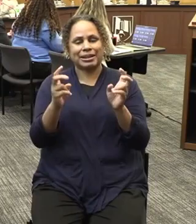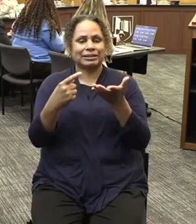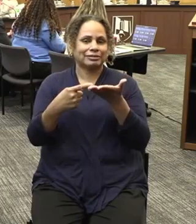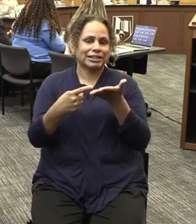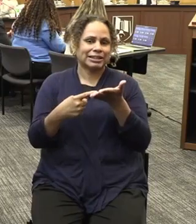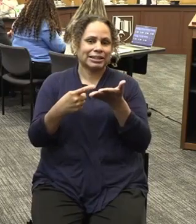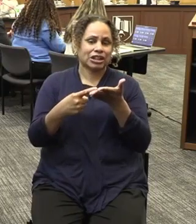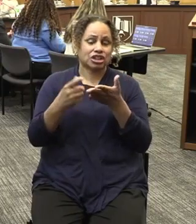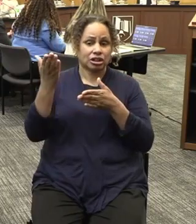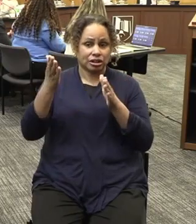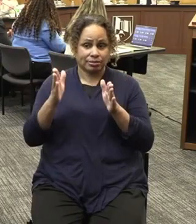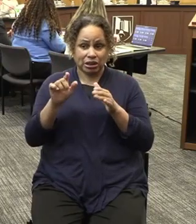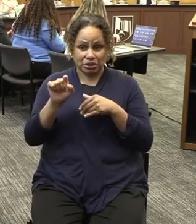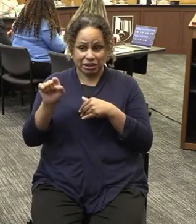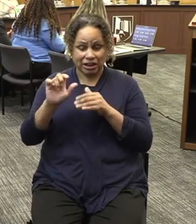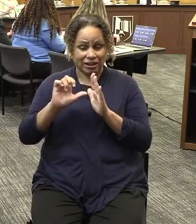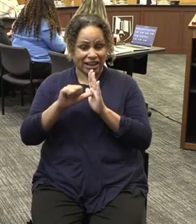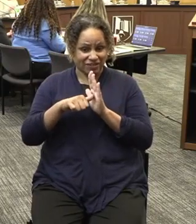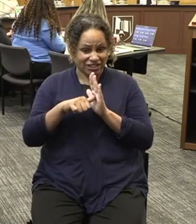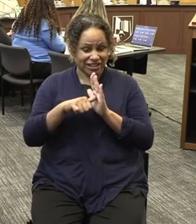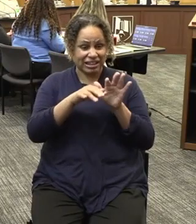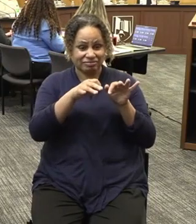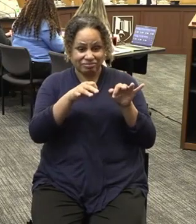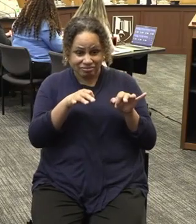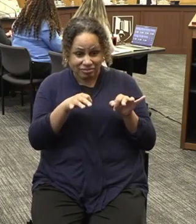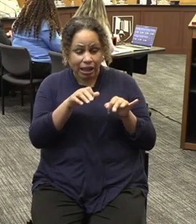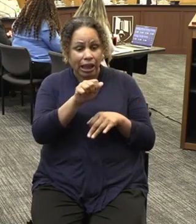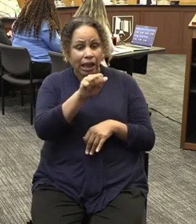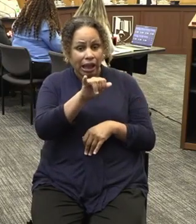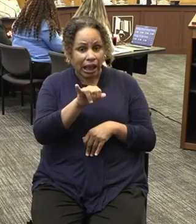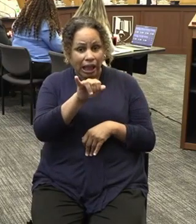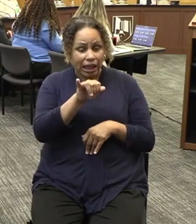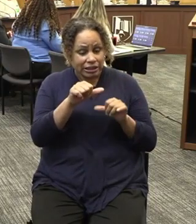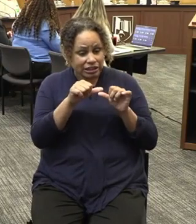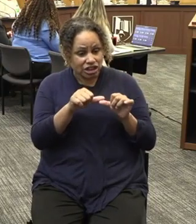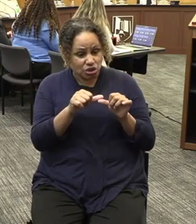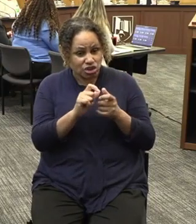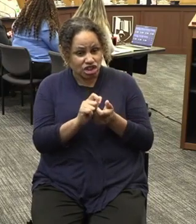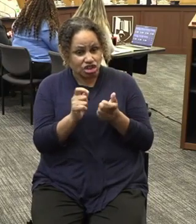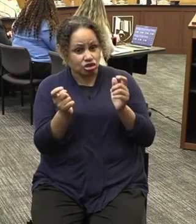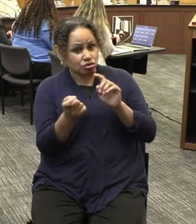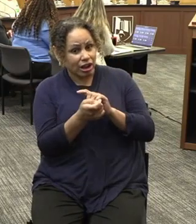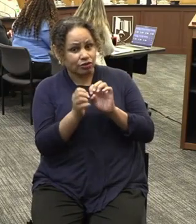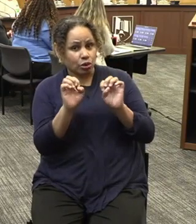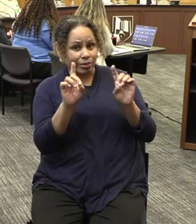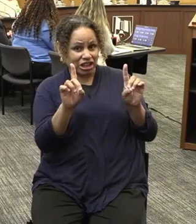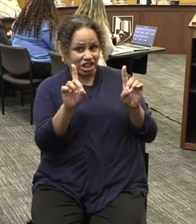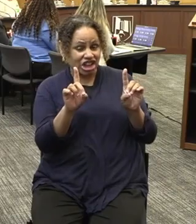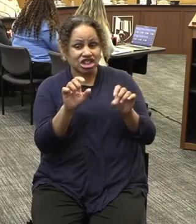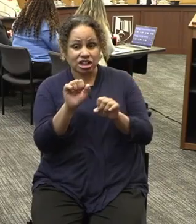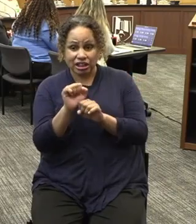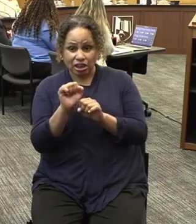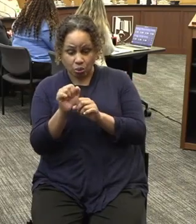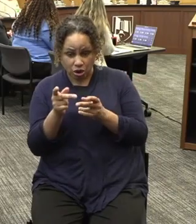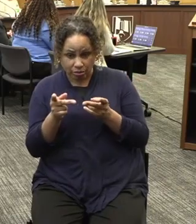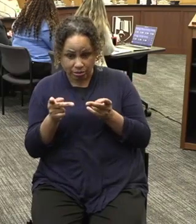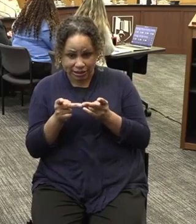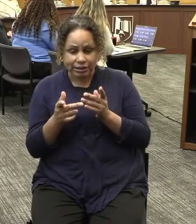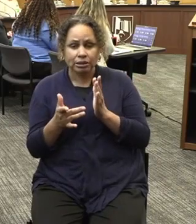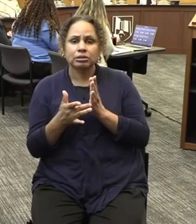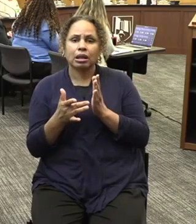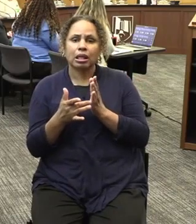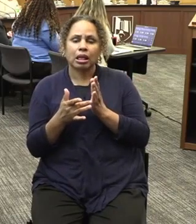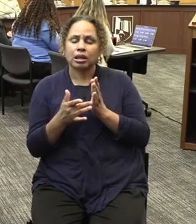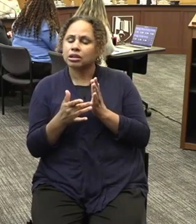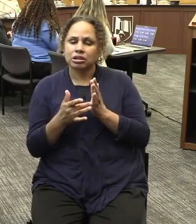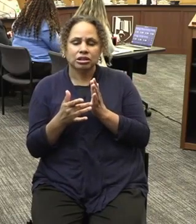speakers emphasized that while AI continues to transform education and the workplace, technology should